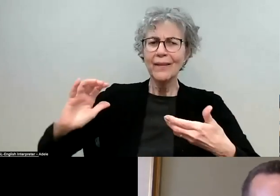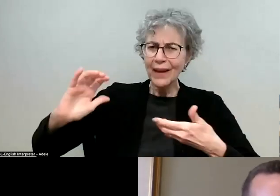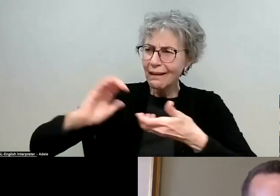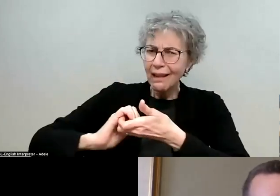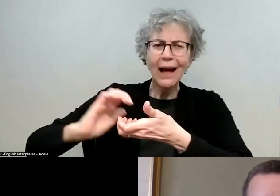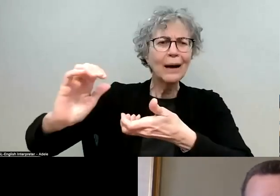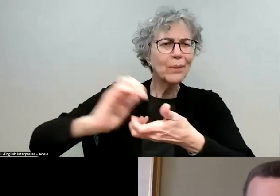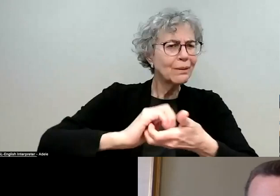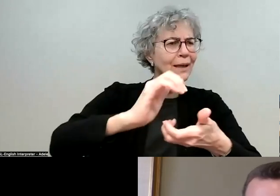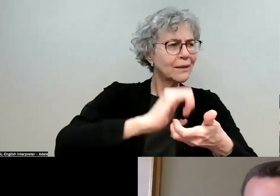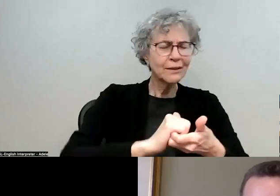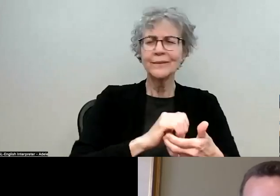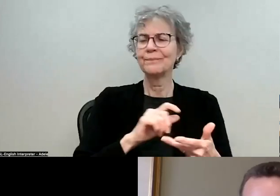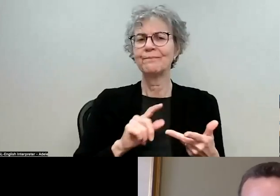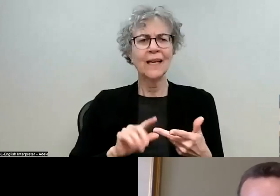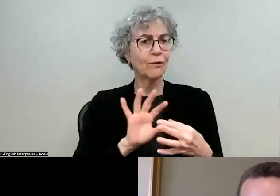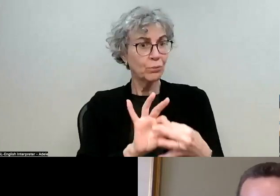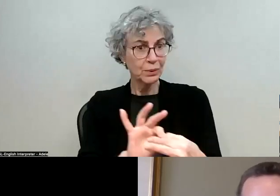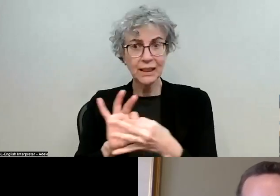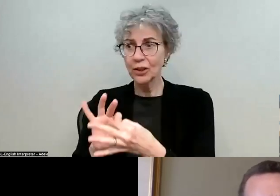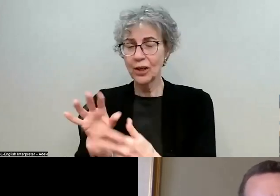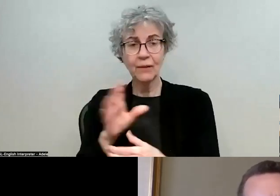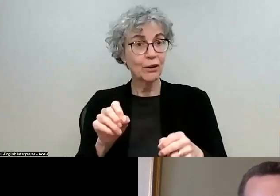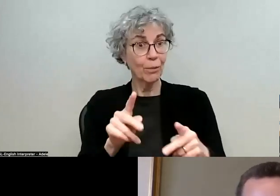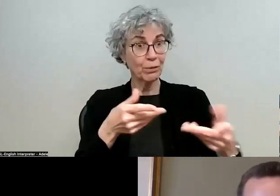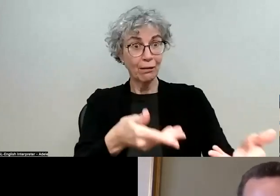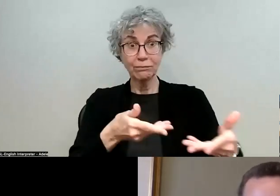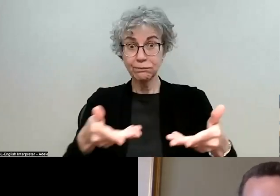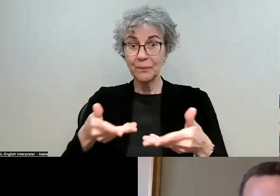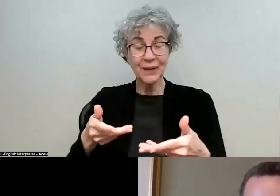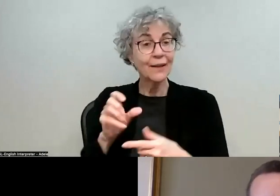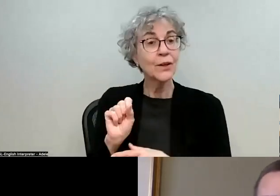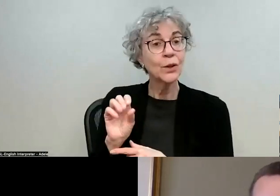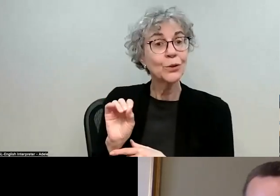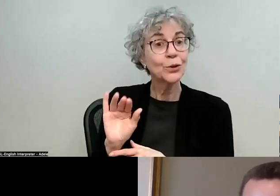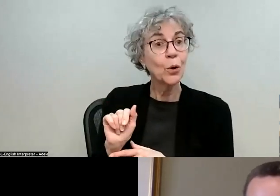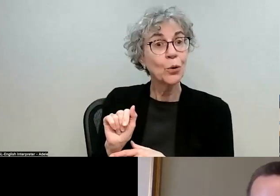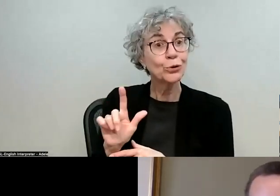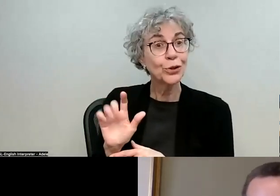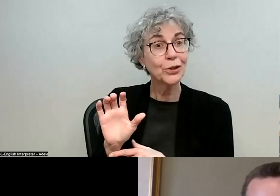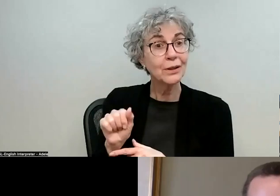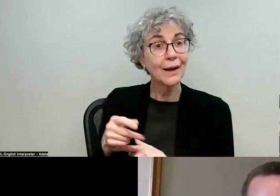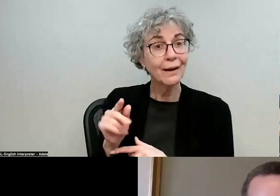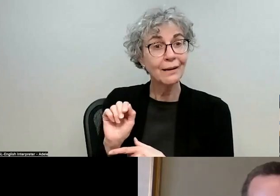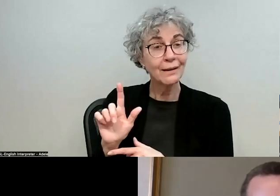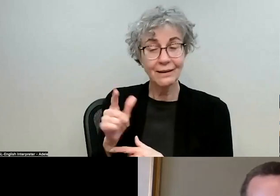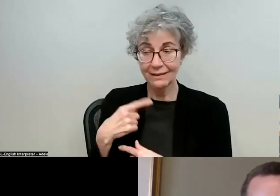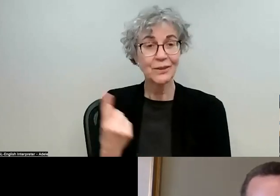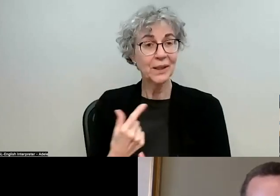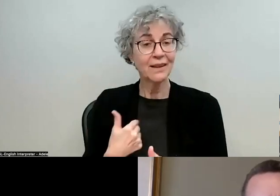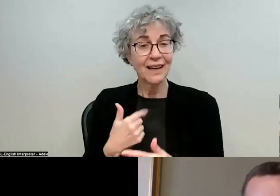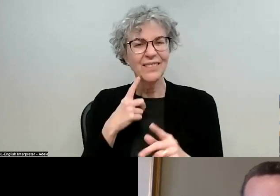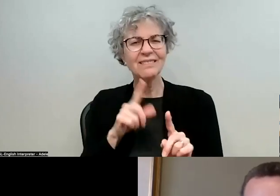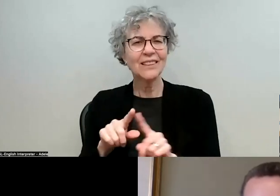relationships, the opportunities that present themselves, and the social capital that we all have in various forms,